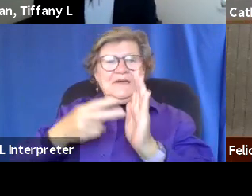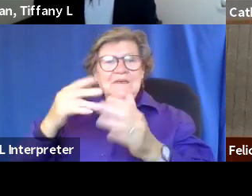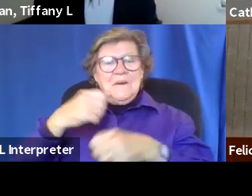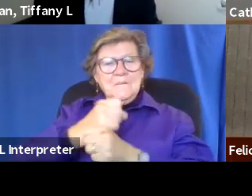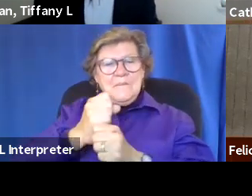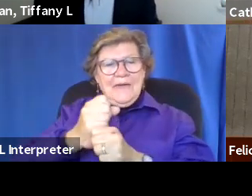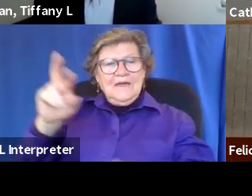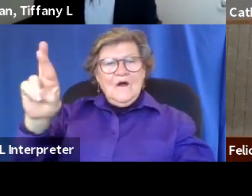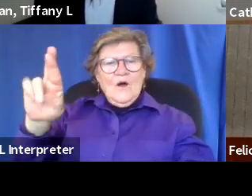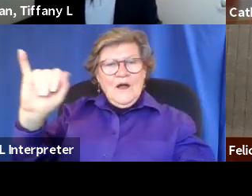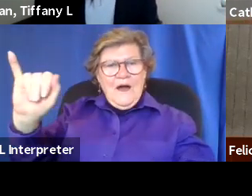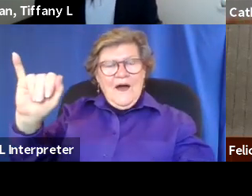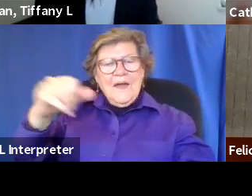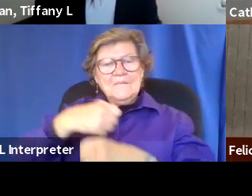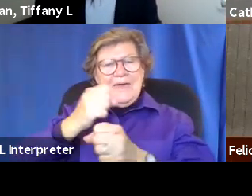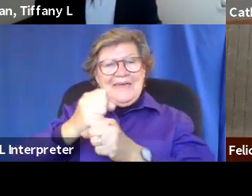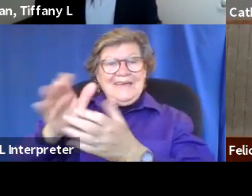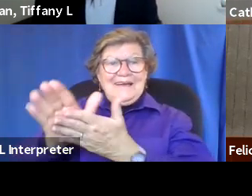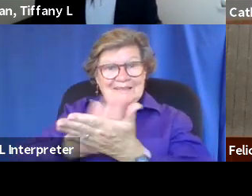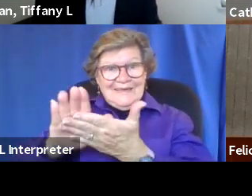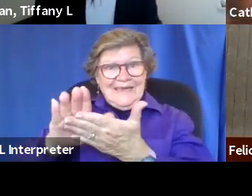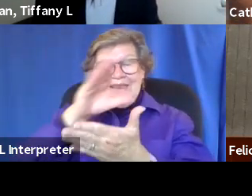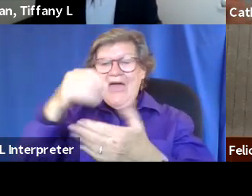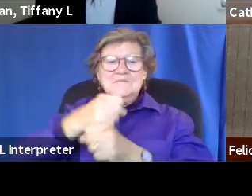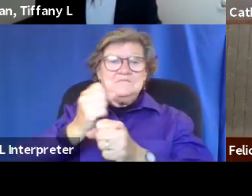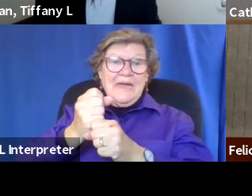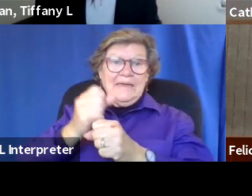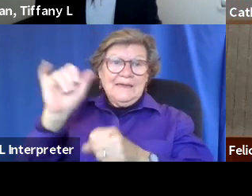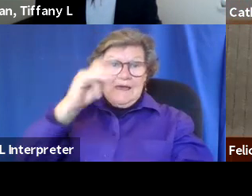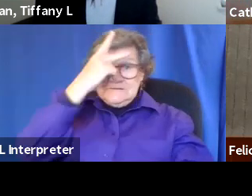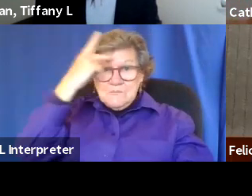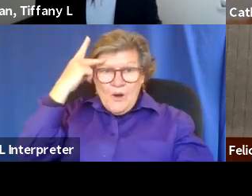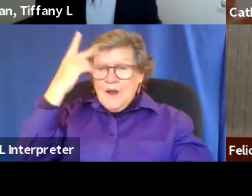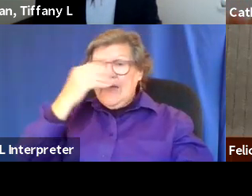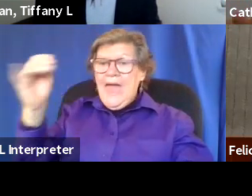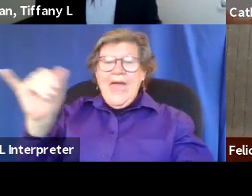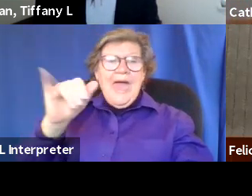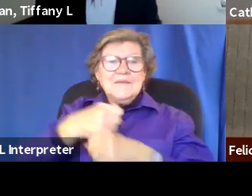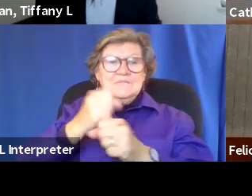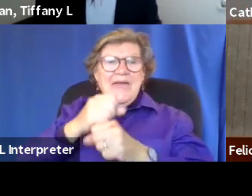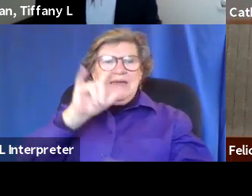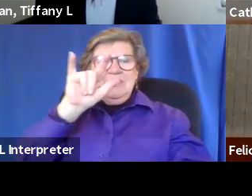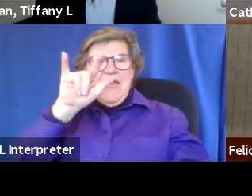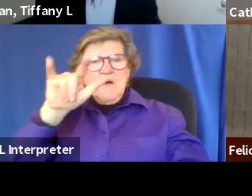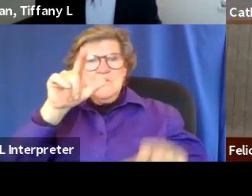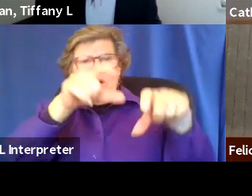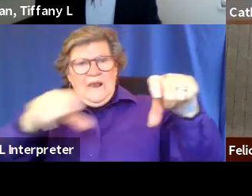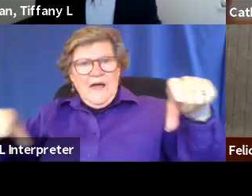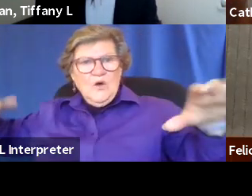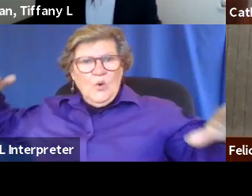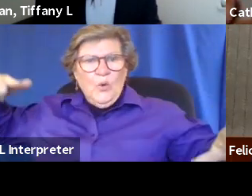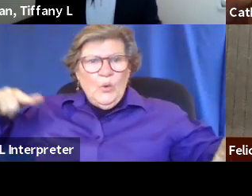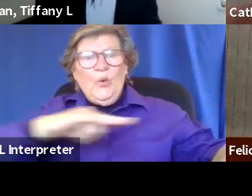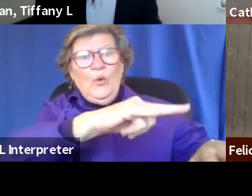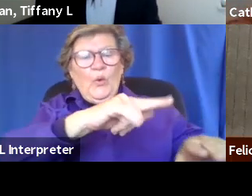energy producing facility. It also means making it accessible as a park. And also, guess what? Making the airport runway longer so we can have an international airport and